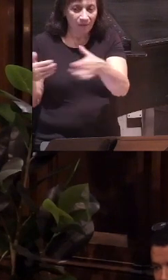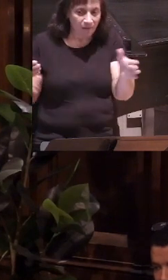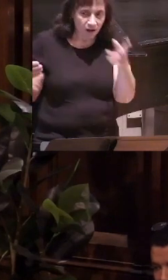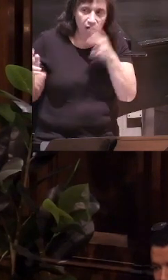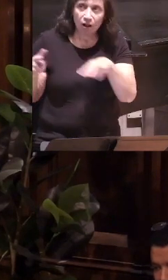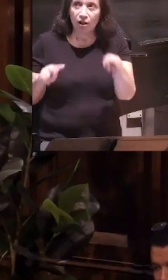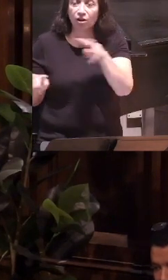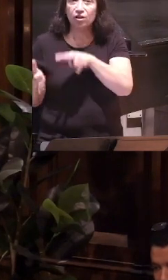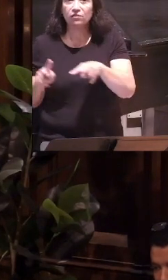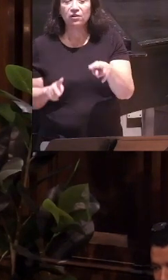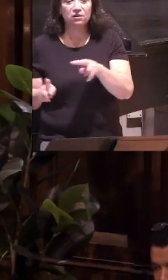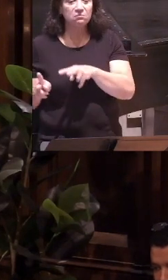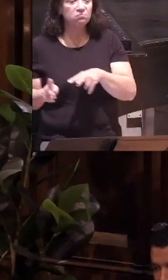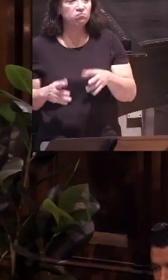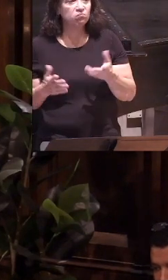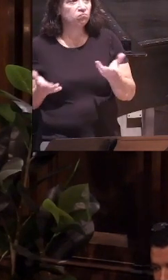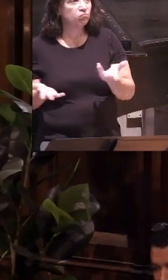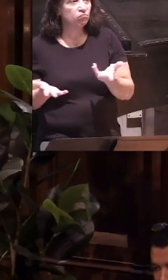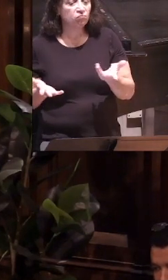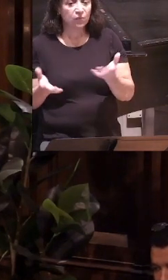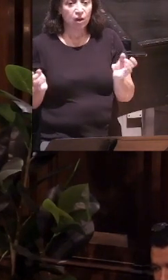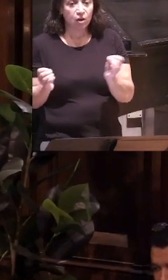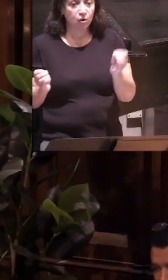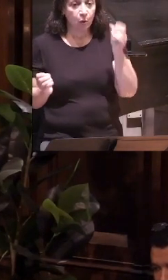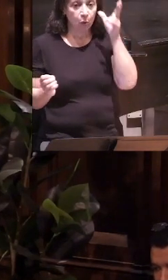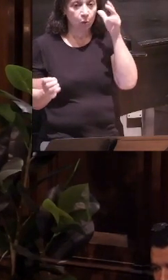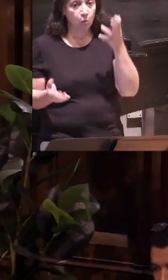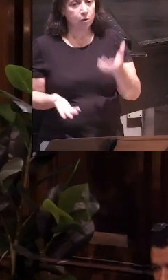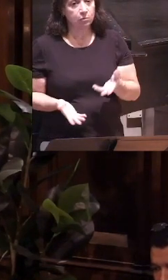He's looking around, no pony.